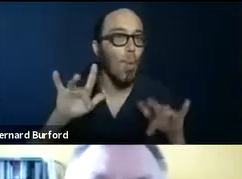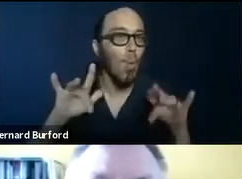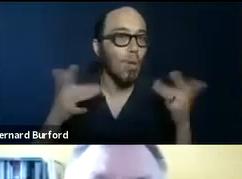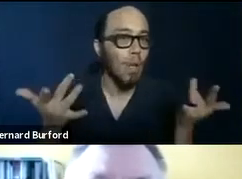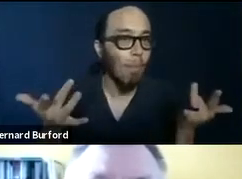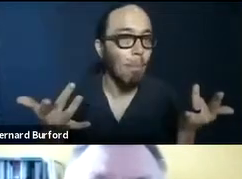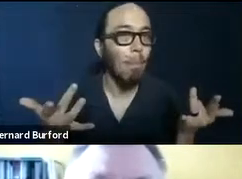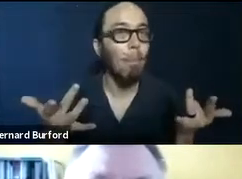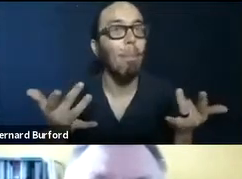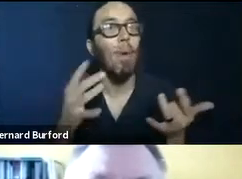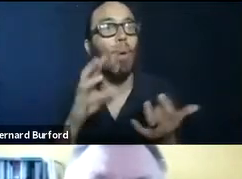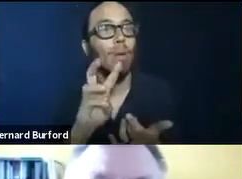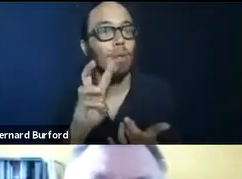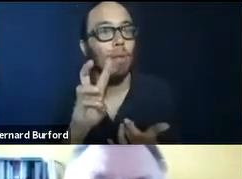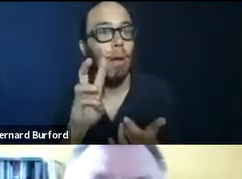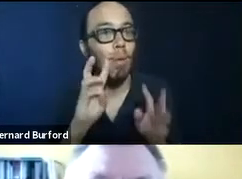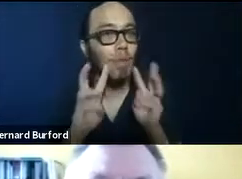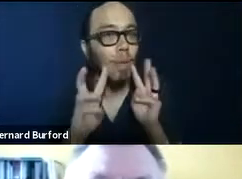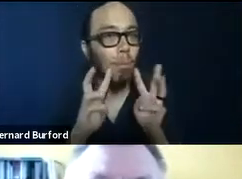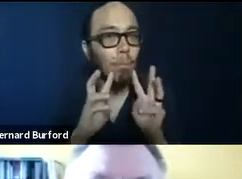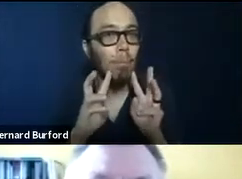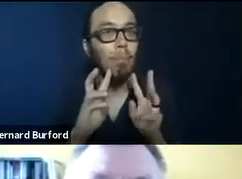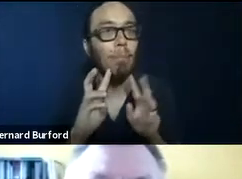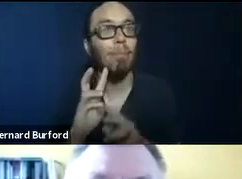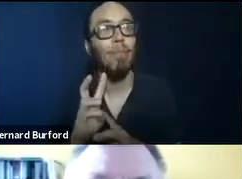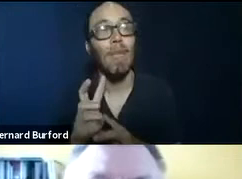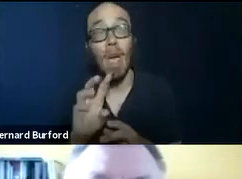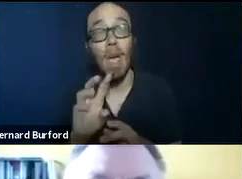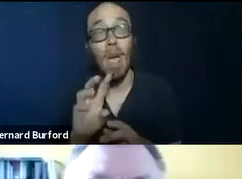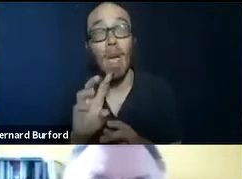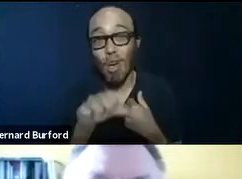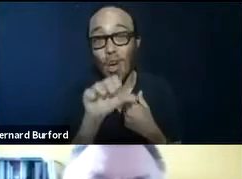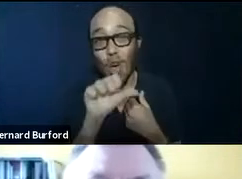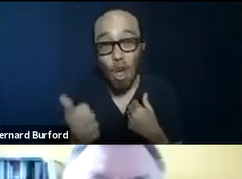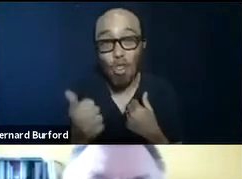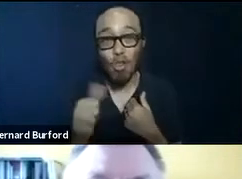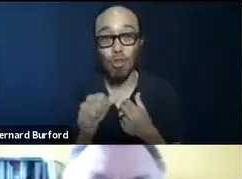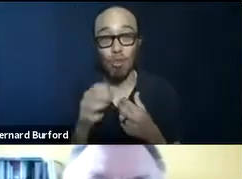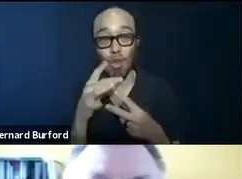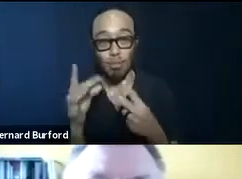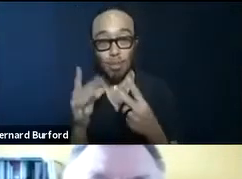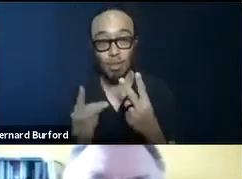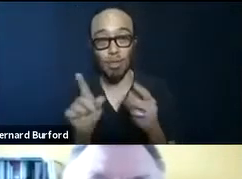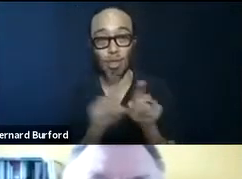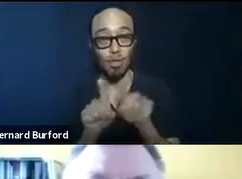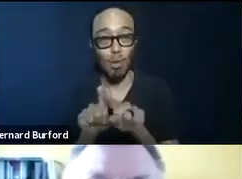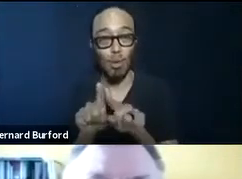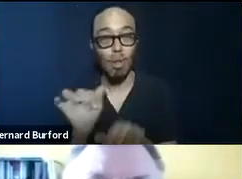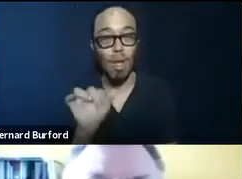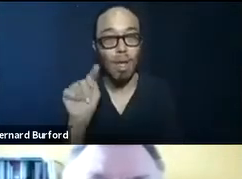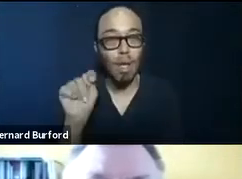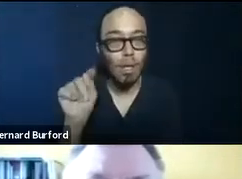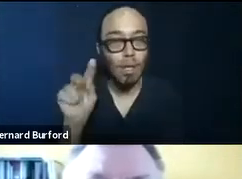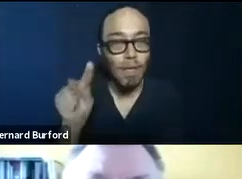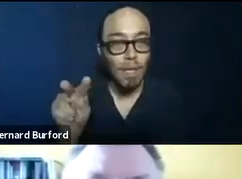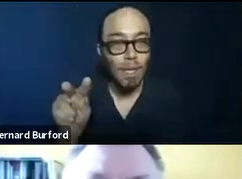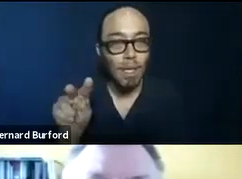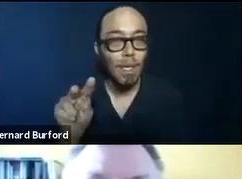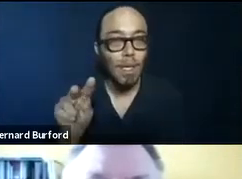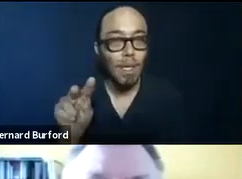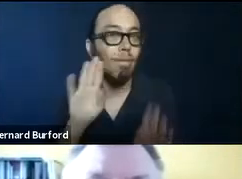more. We should also have other alternative solutions like TV, Facebook